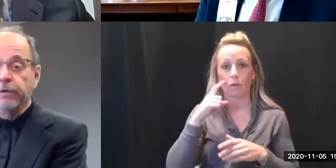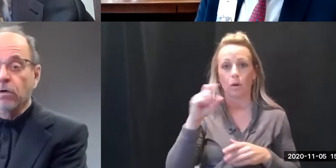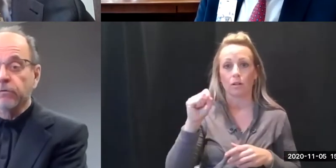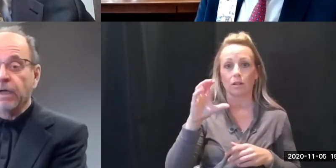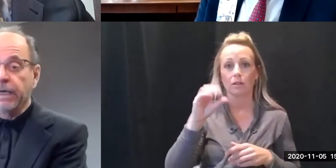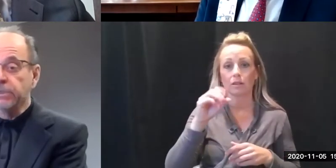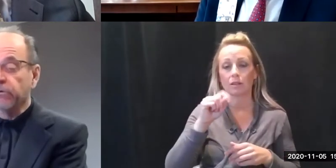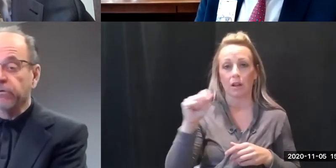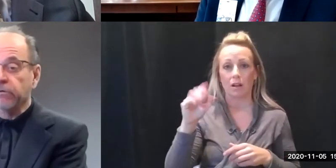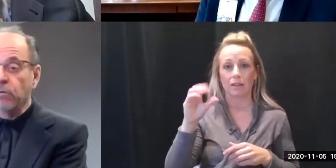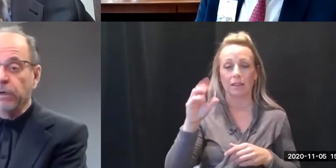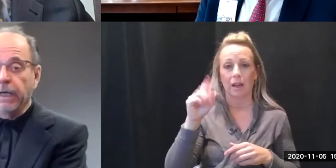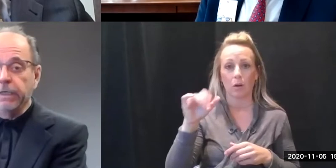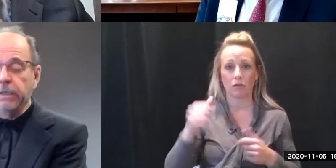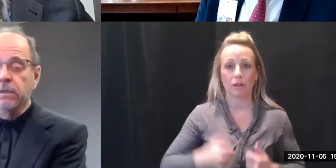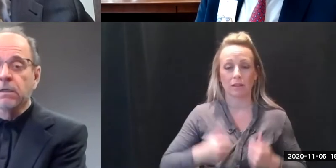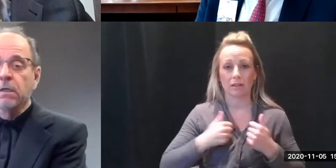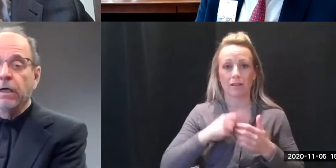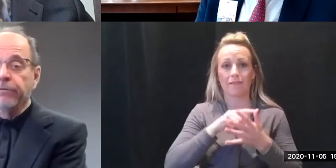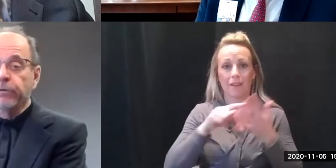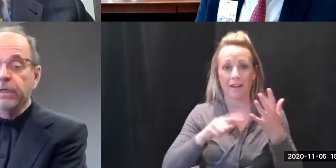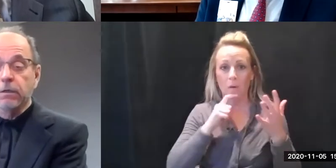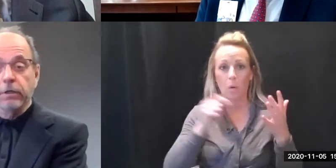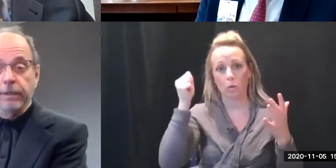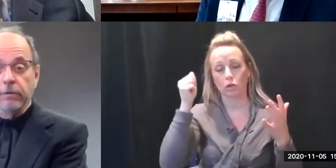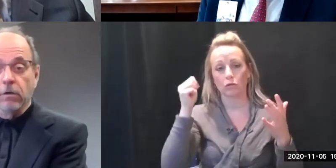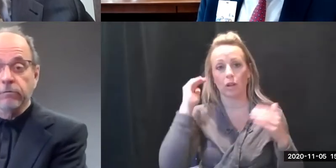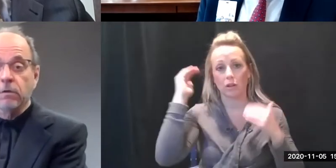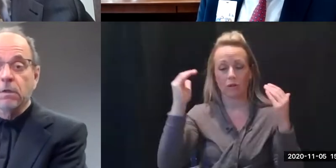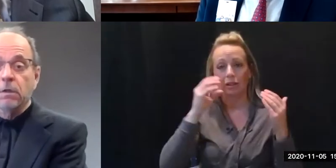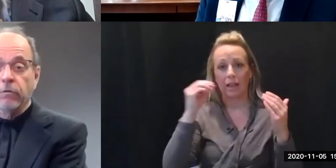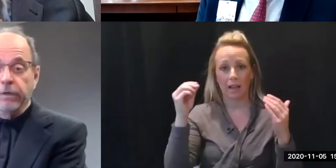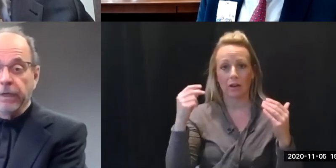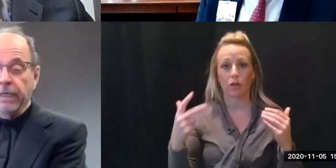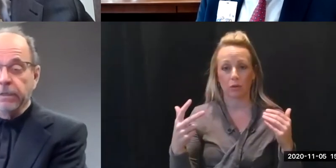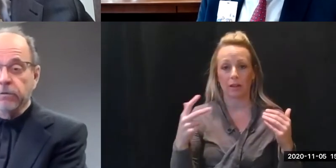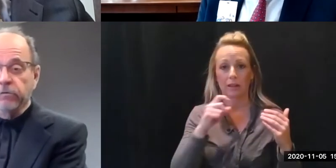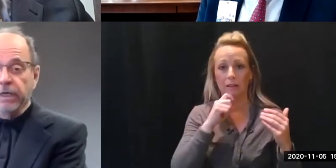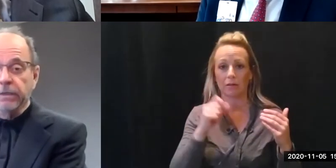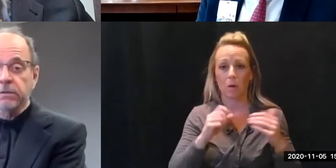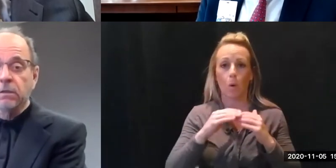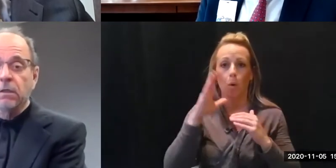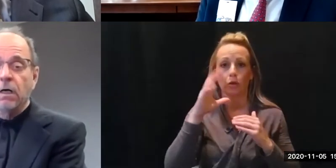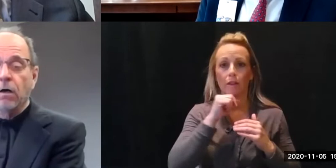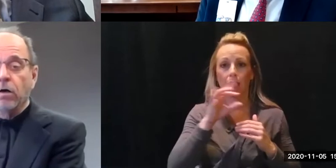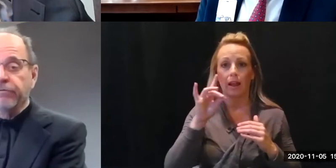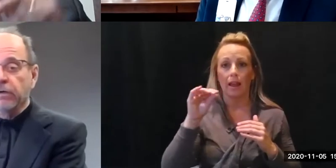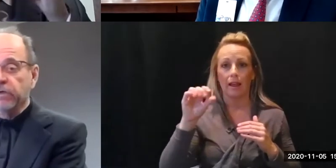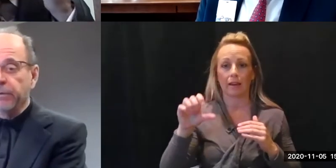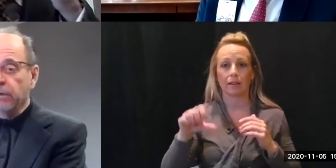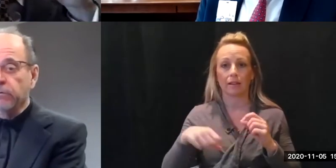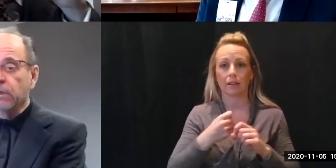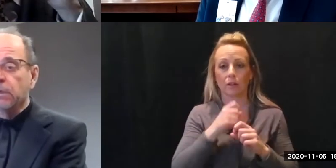older adults aged 61 to 80, and 3 elderly adults greater than 80 years of age. Our